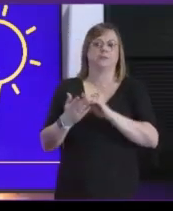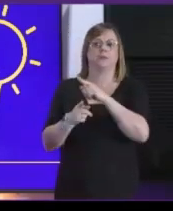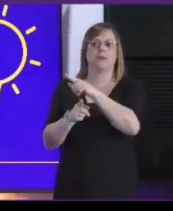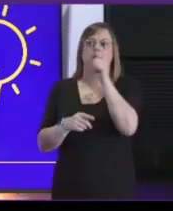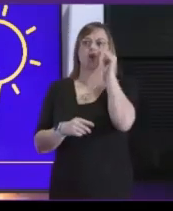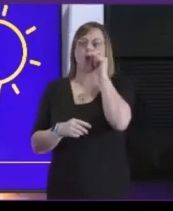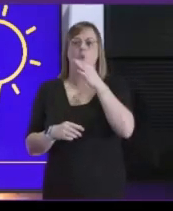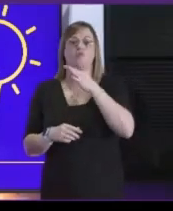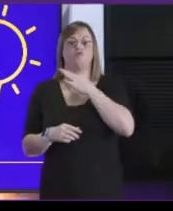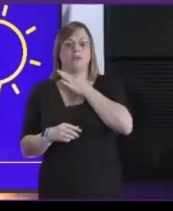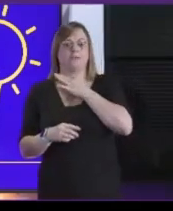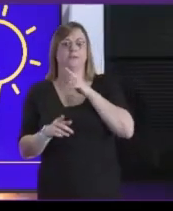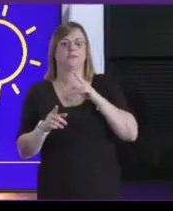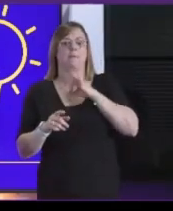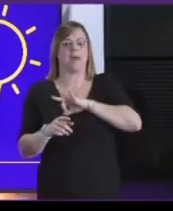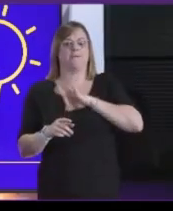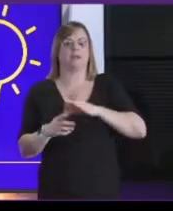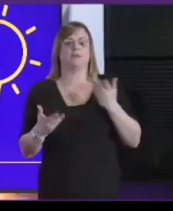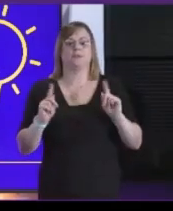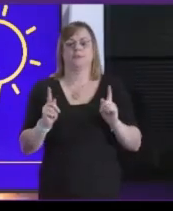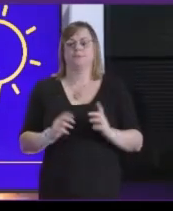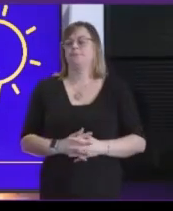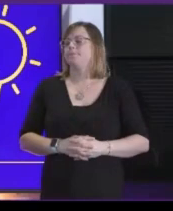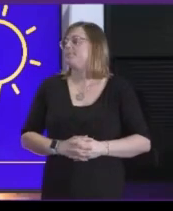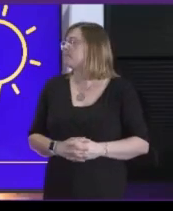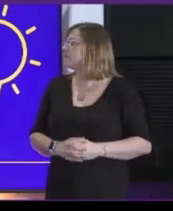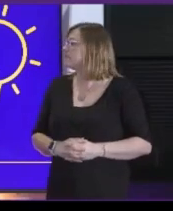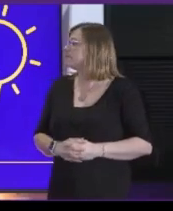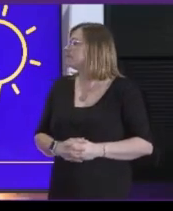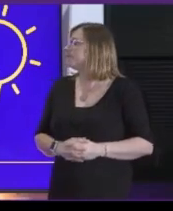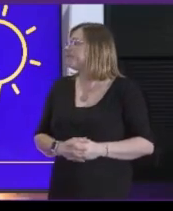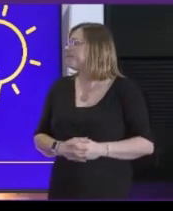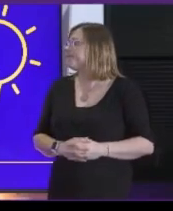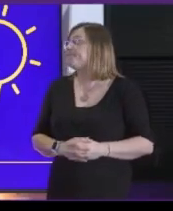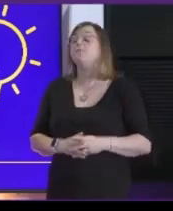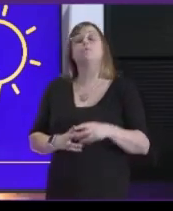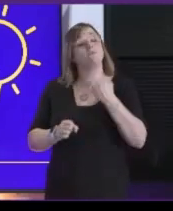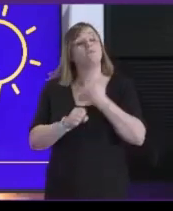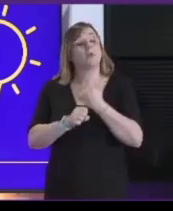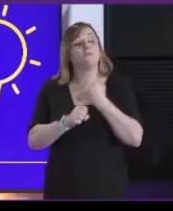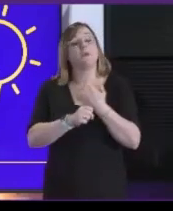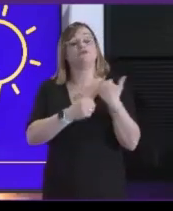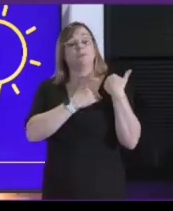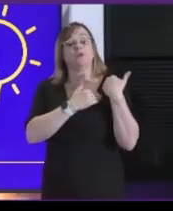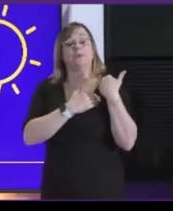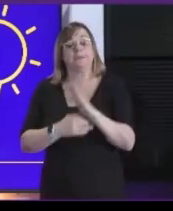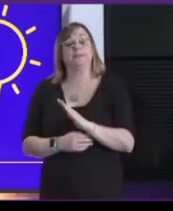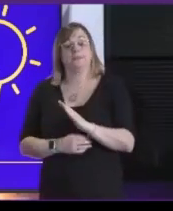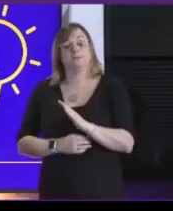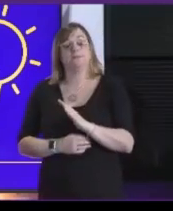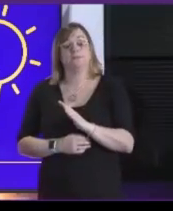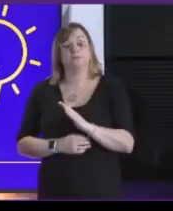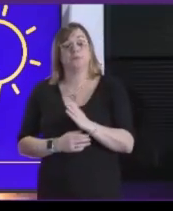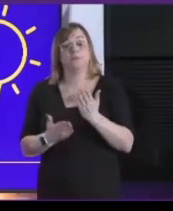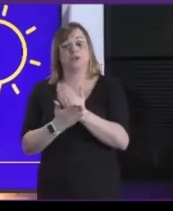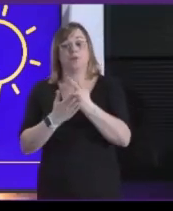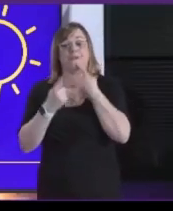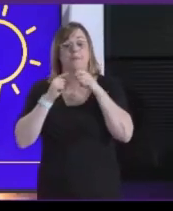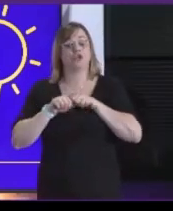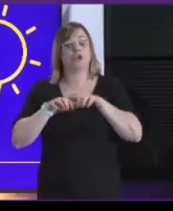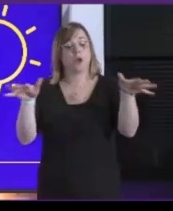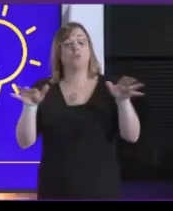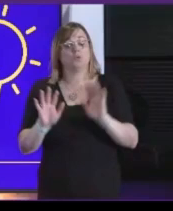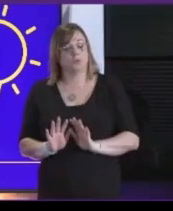taking as well as the benefits that they could accrue? I think it is government's responsibility to share that